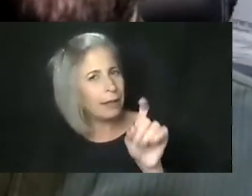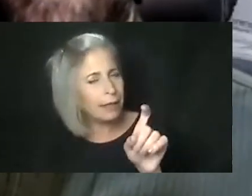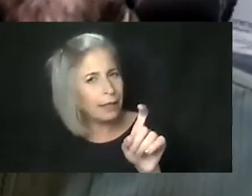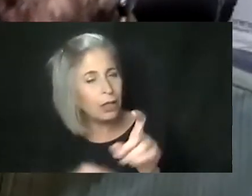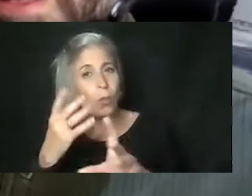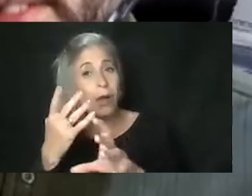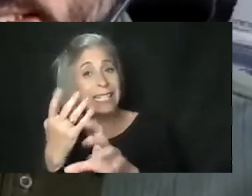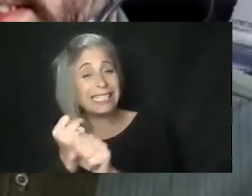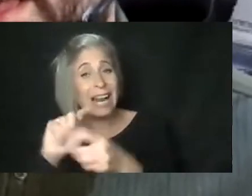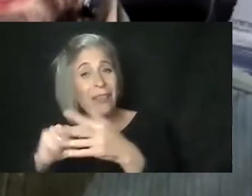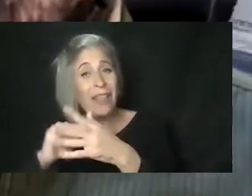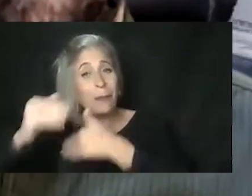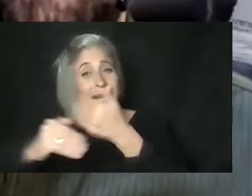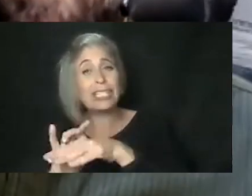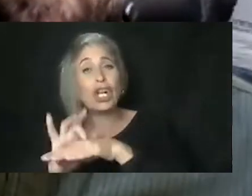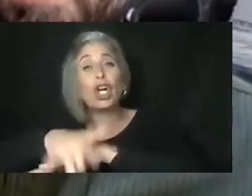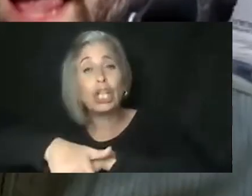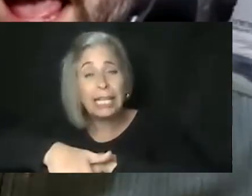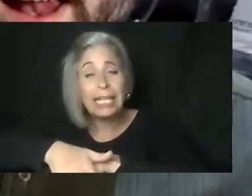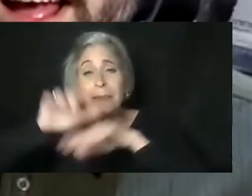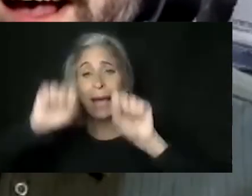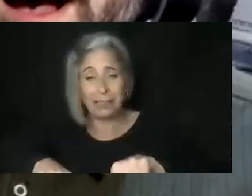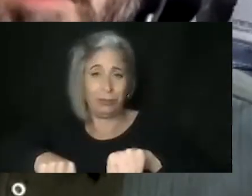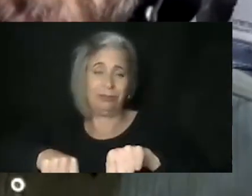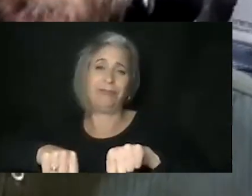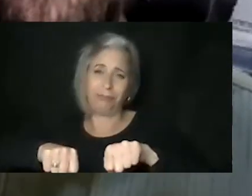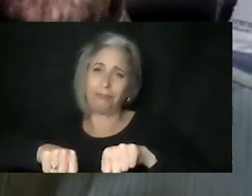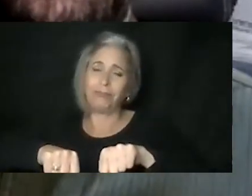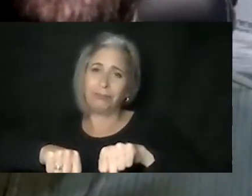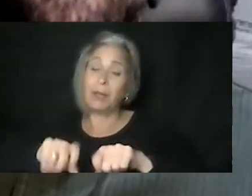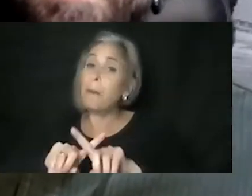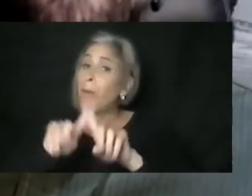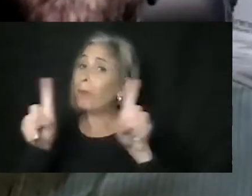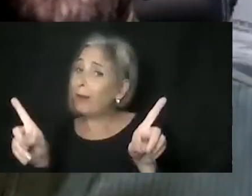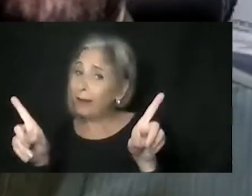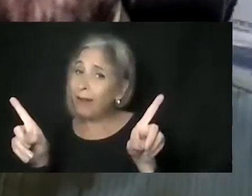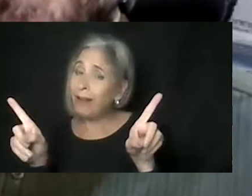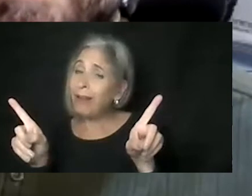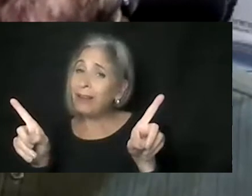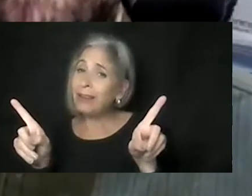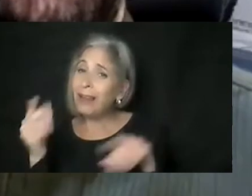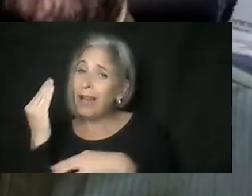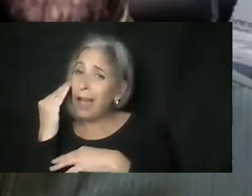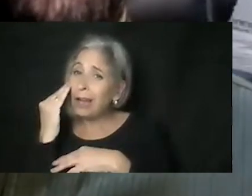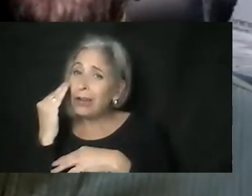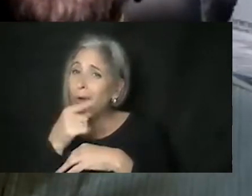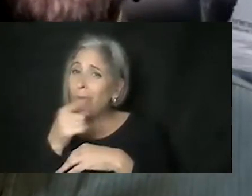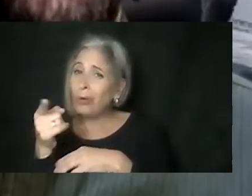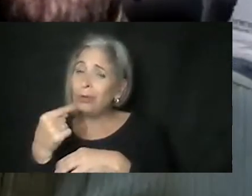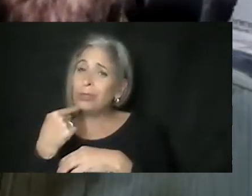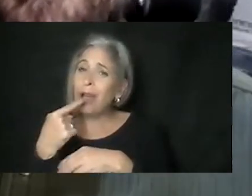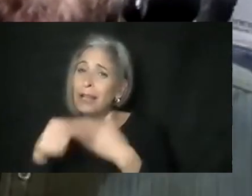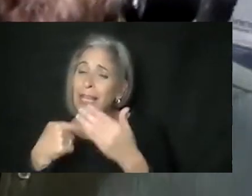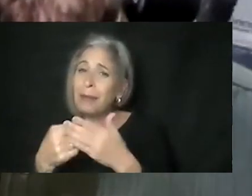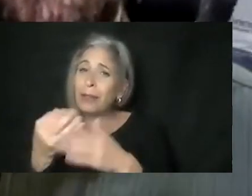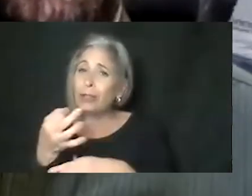as early in the process as you possibly can. But I know you guys will be talking about it